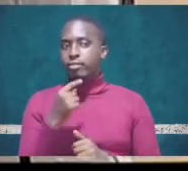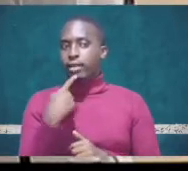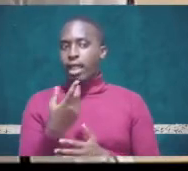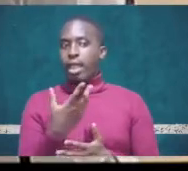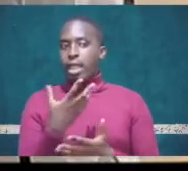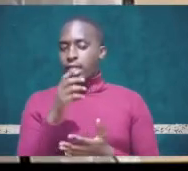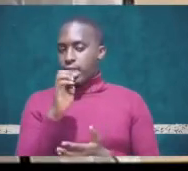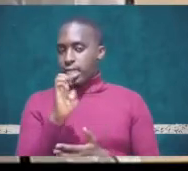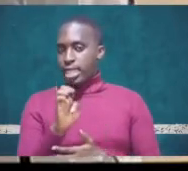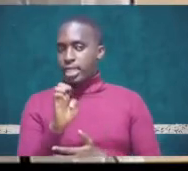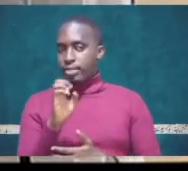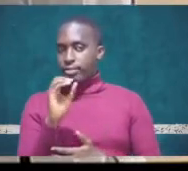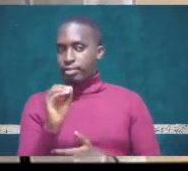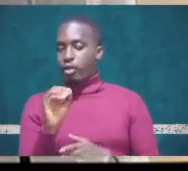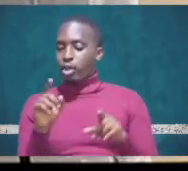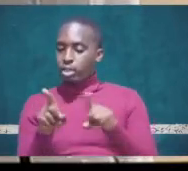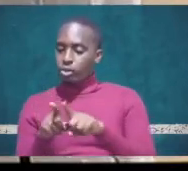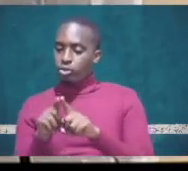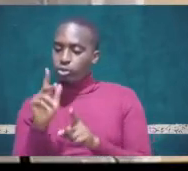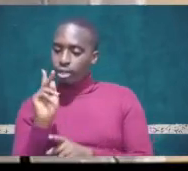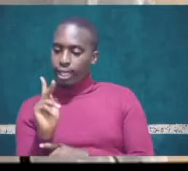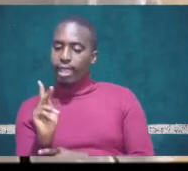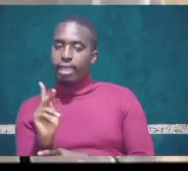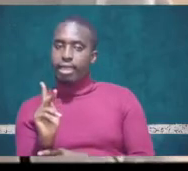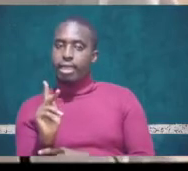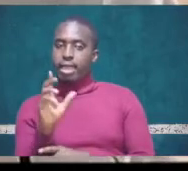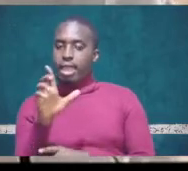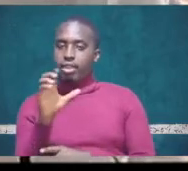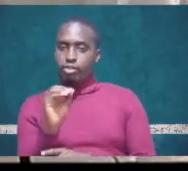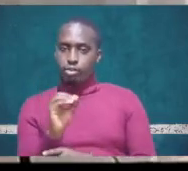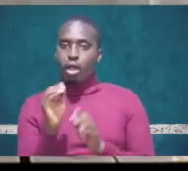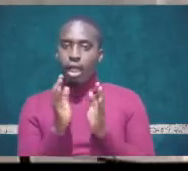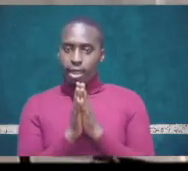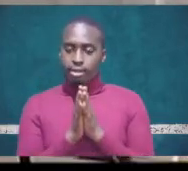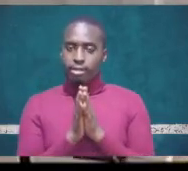have E0 equals to K, L0, and